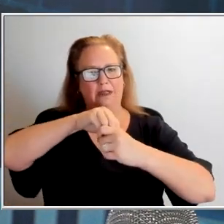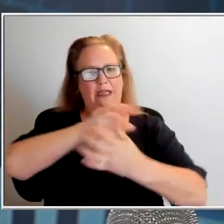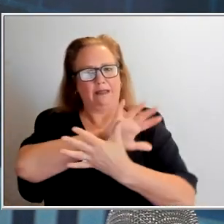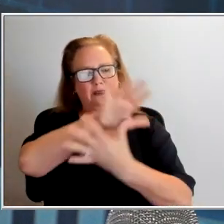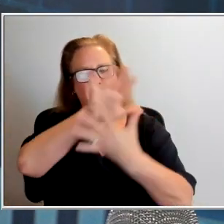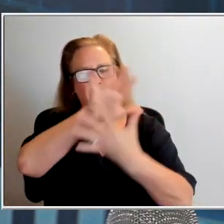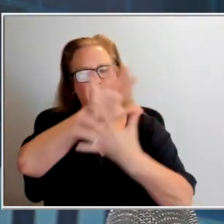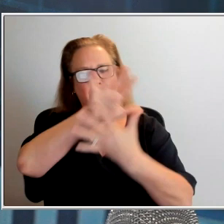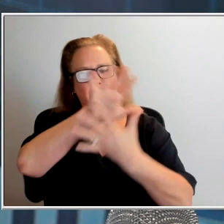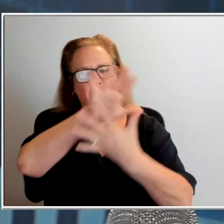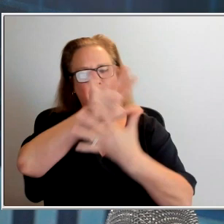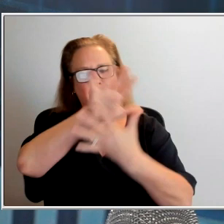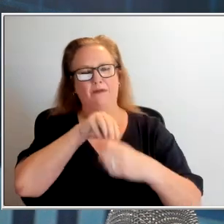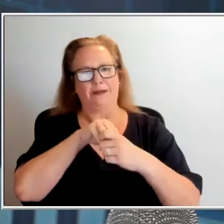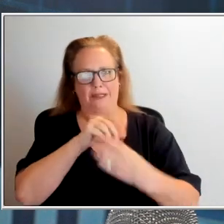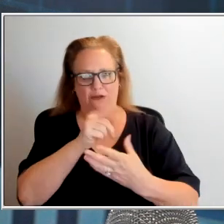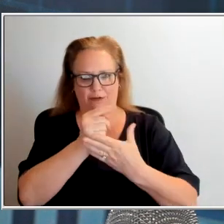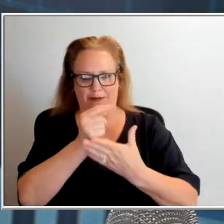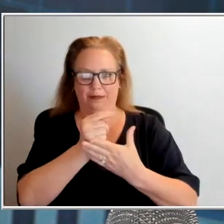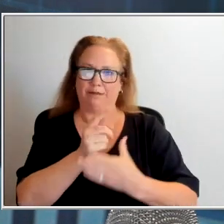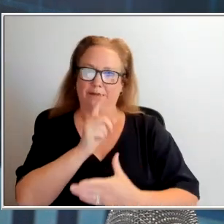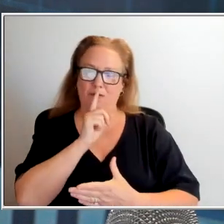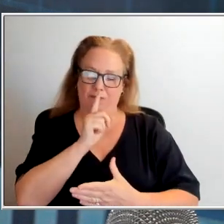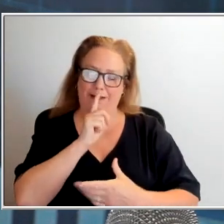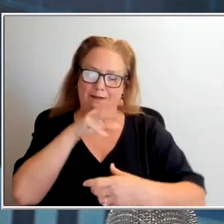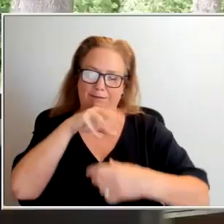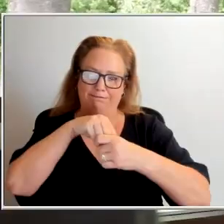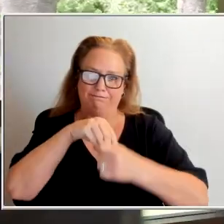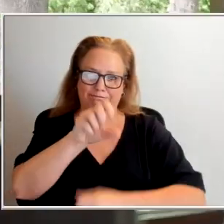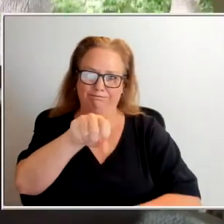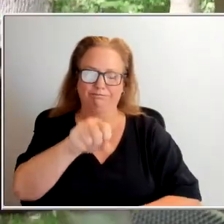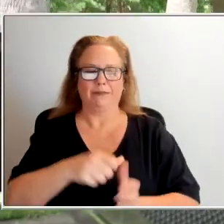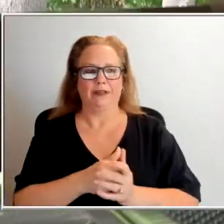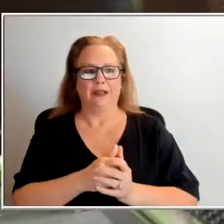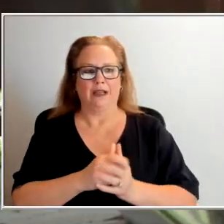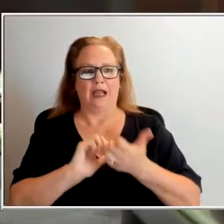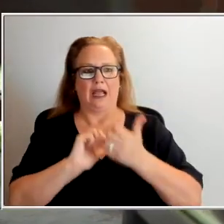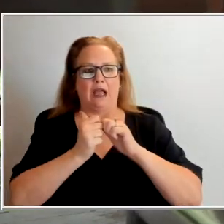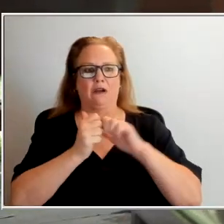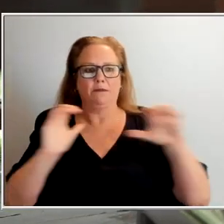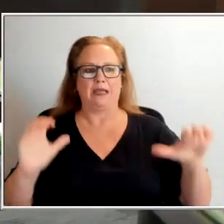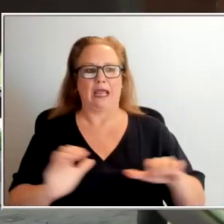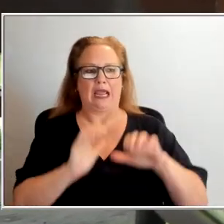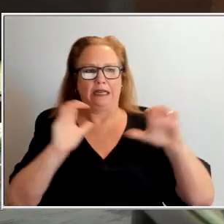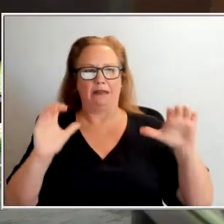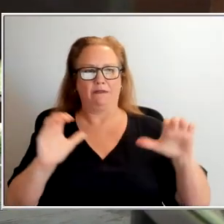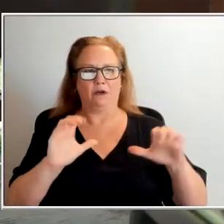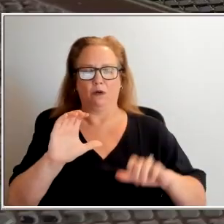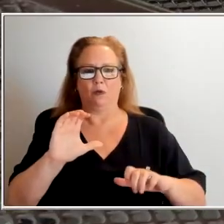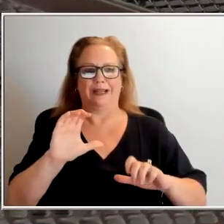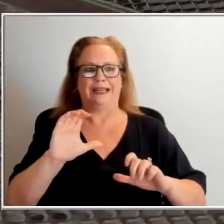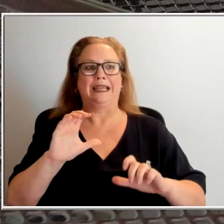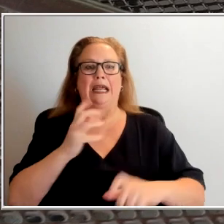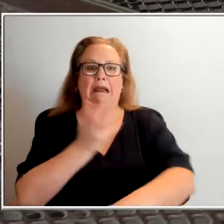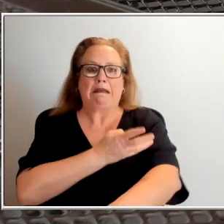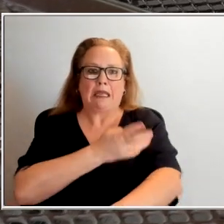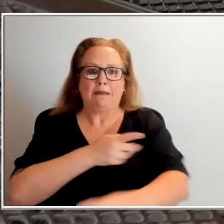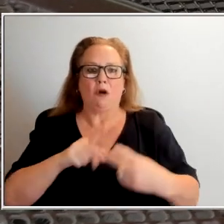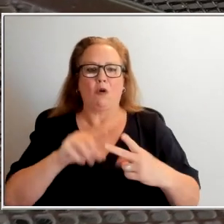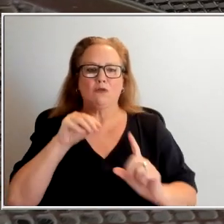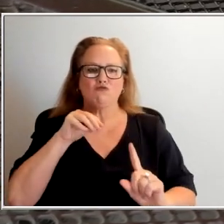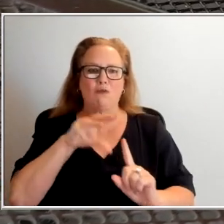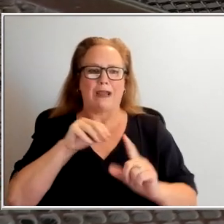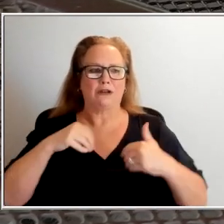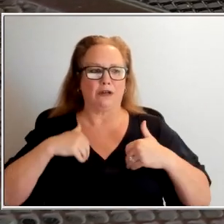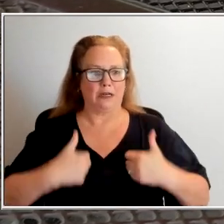model? And hint, it really does fit in. So how can people stay active even when chemo or radiation makes them fatigued? Can exercise actually